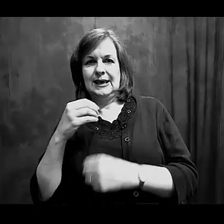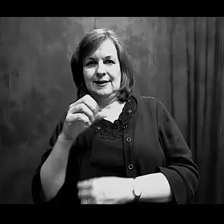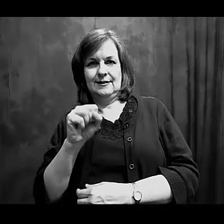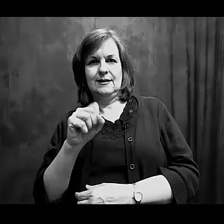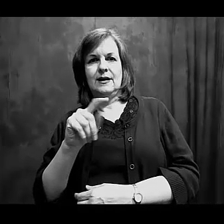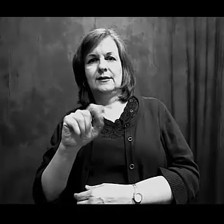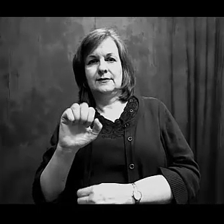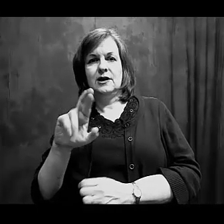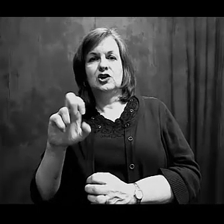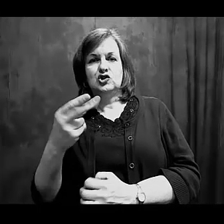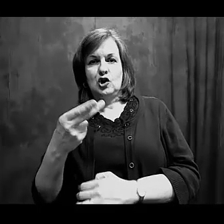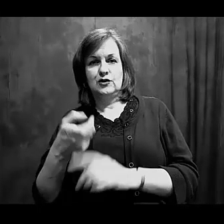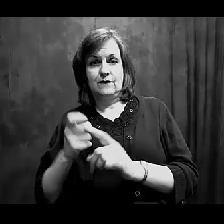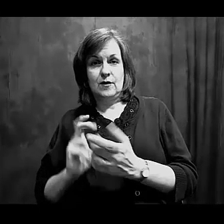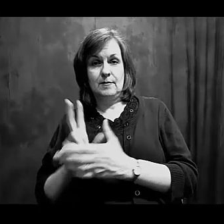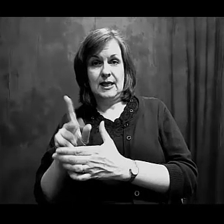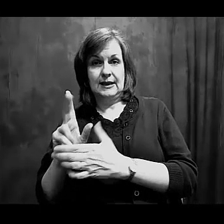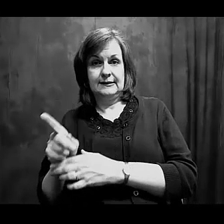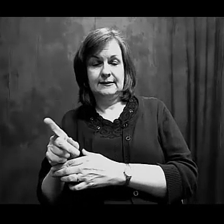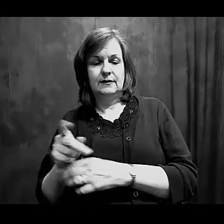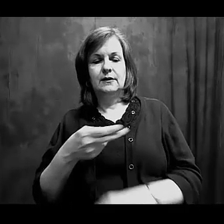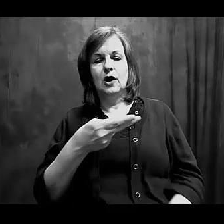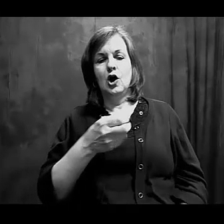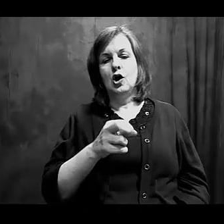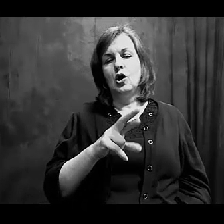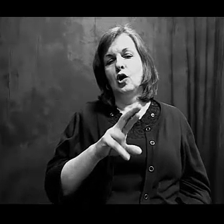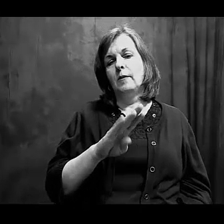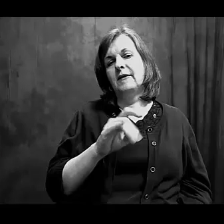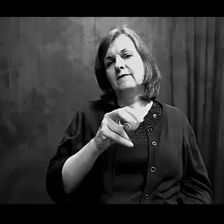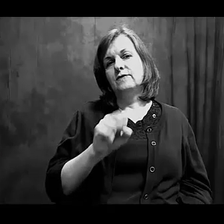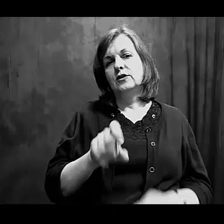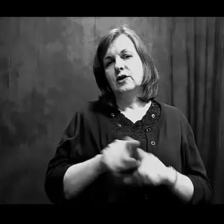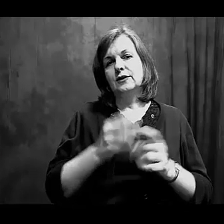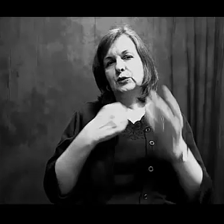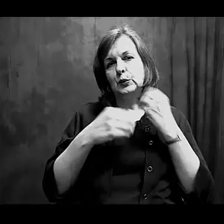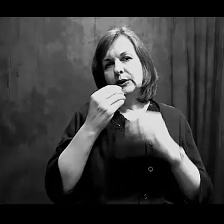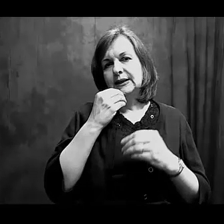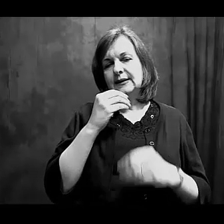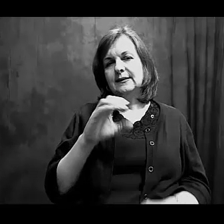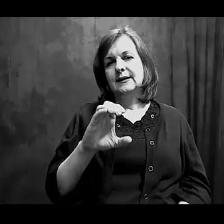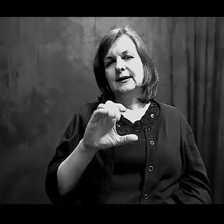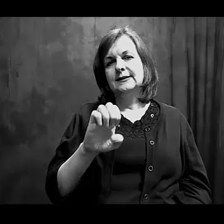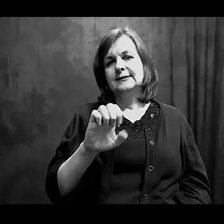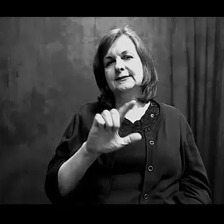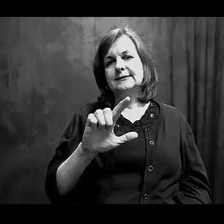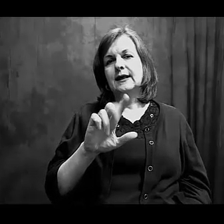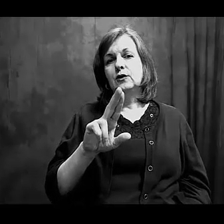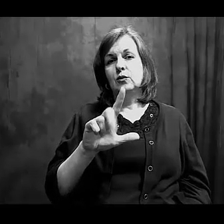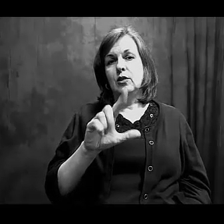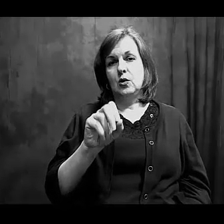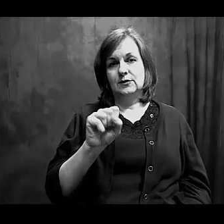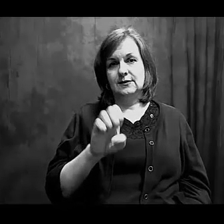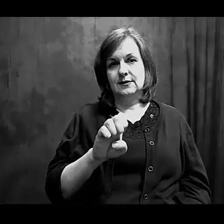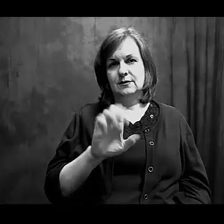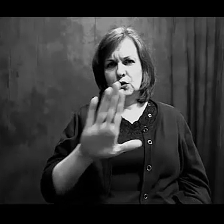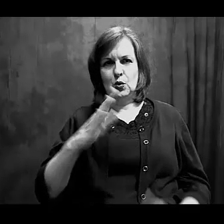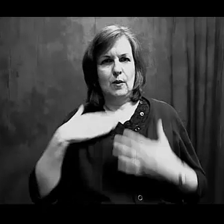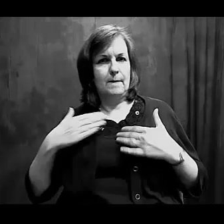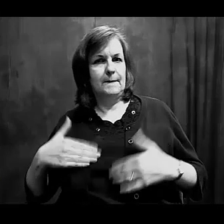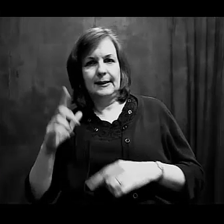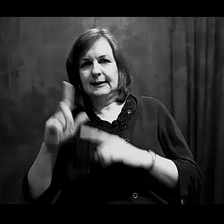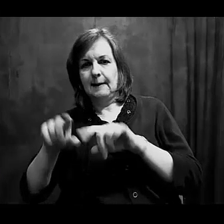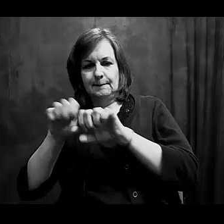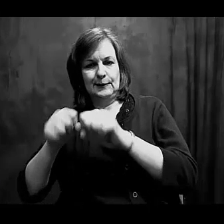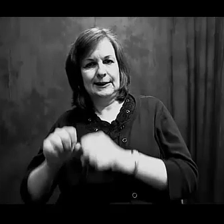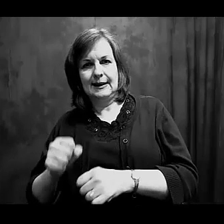Well, we eat starch, right, from plants. But herbivores are also eating a lot of cellulose. You are not